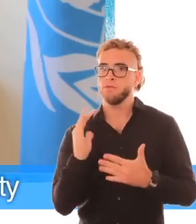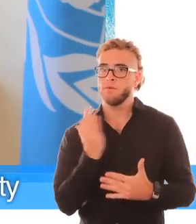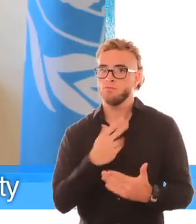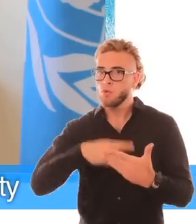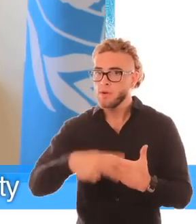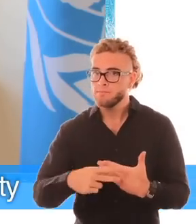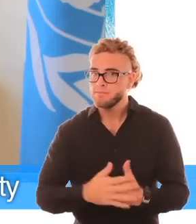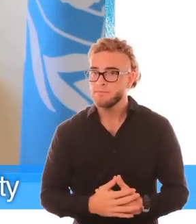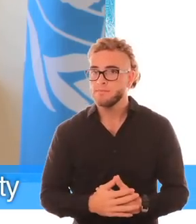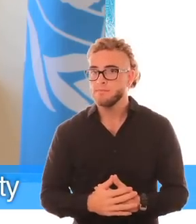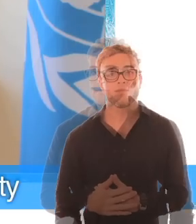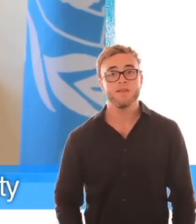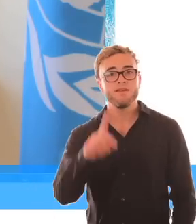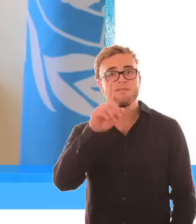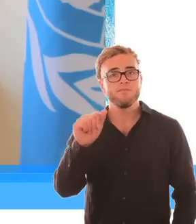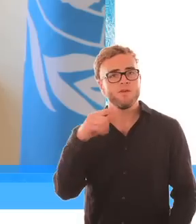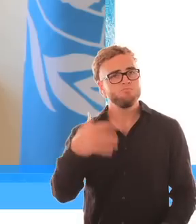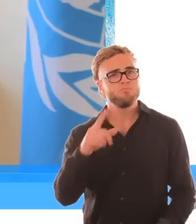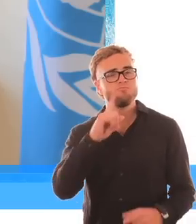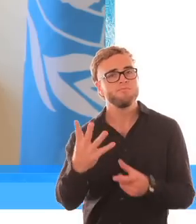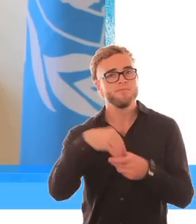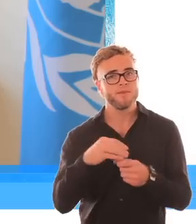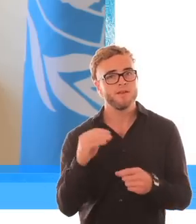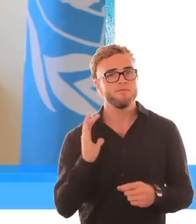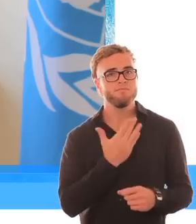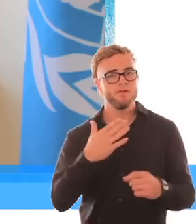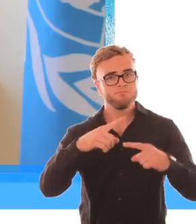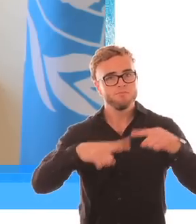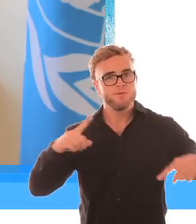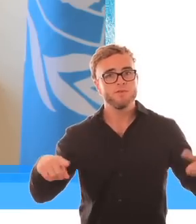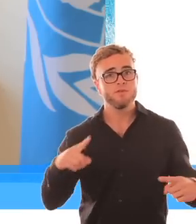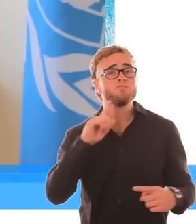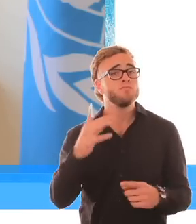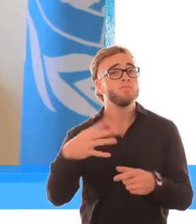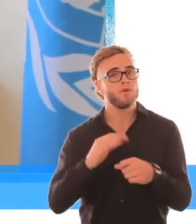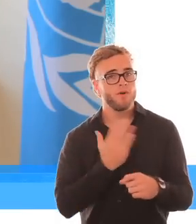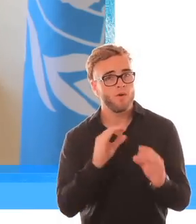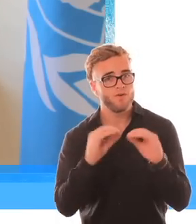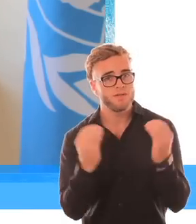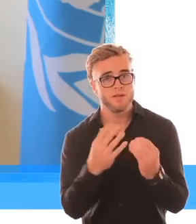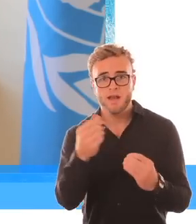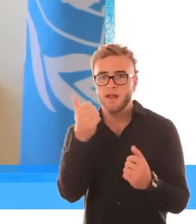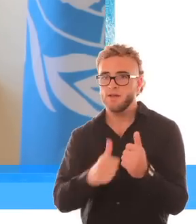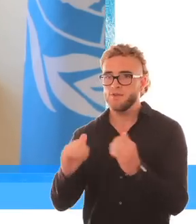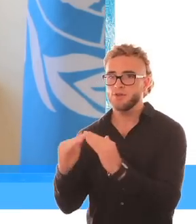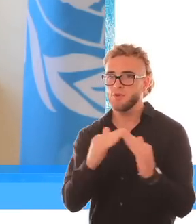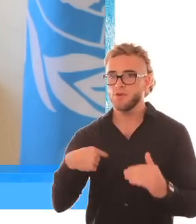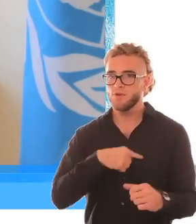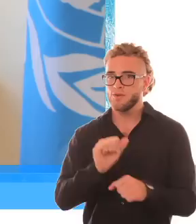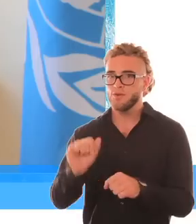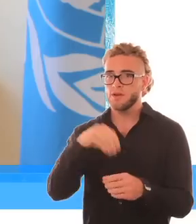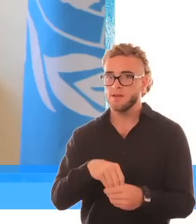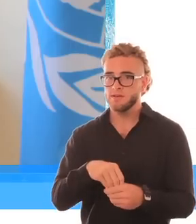is very much a part of our diversity. It is a part of our organization and every community we work with. Just like our family